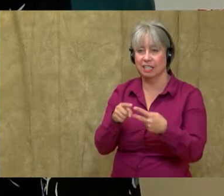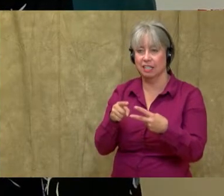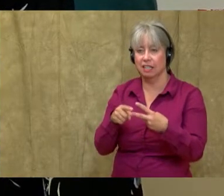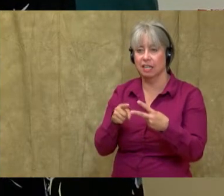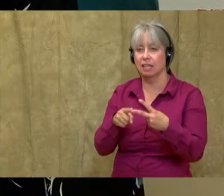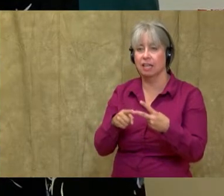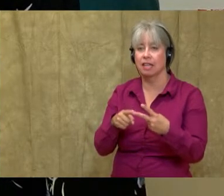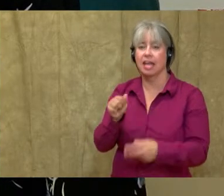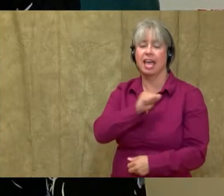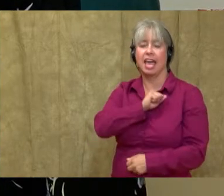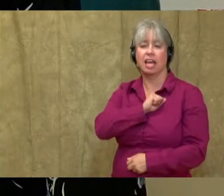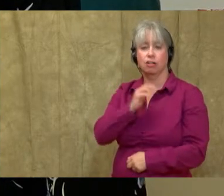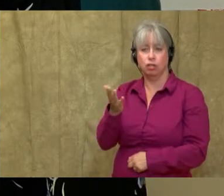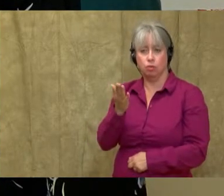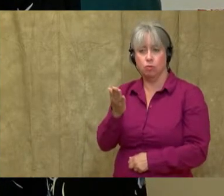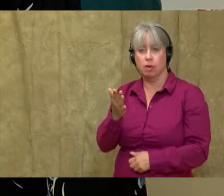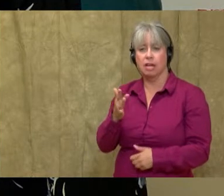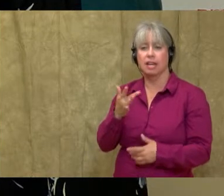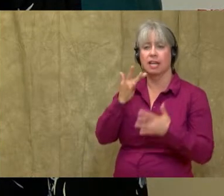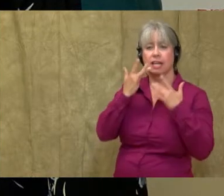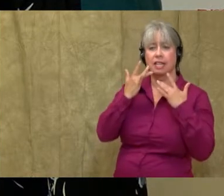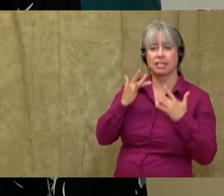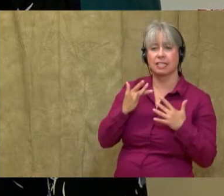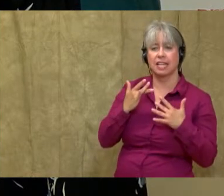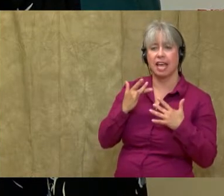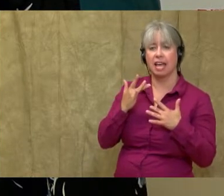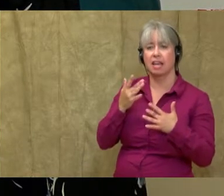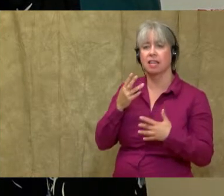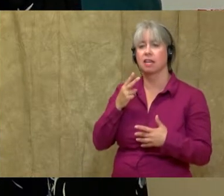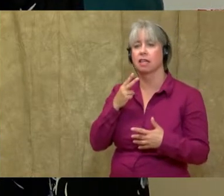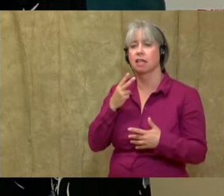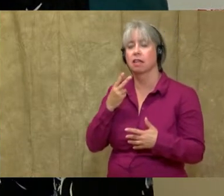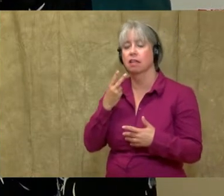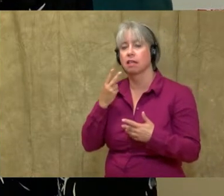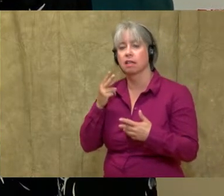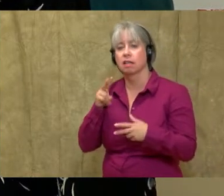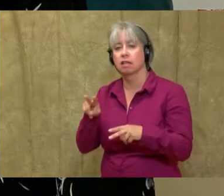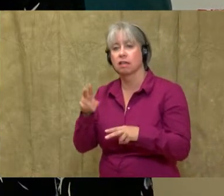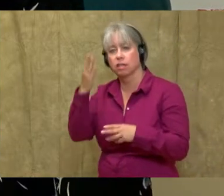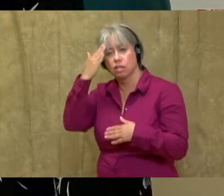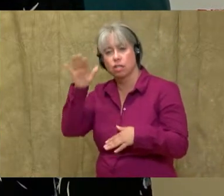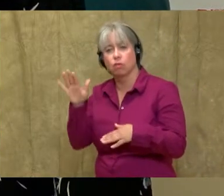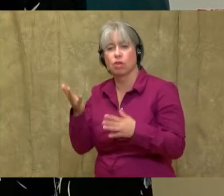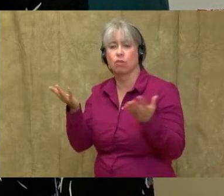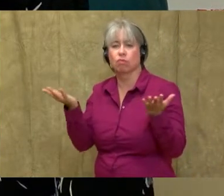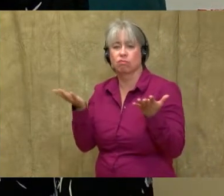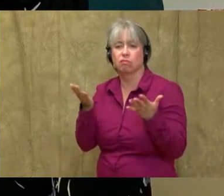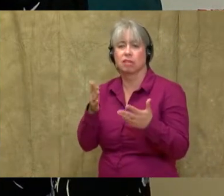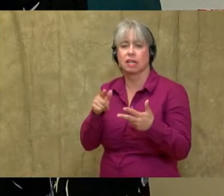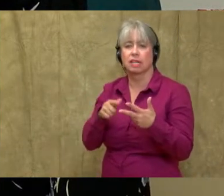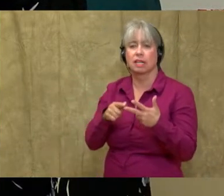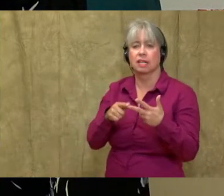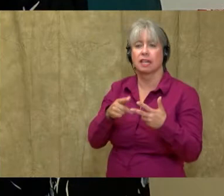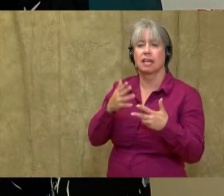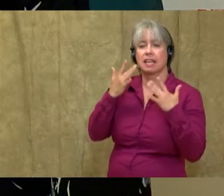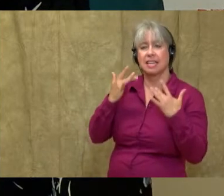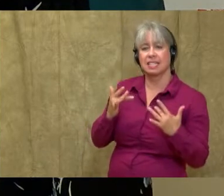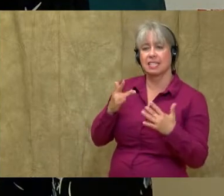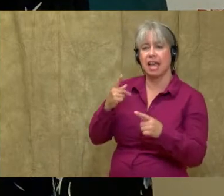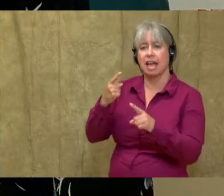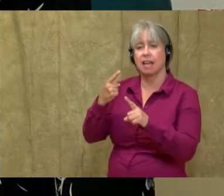A sad, uncertain outlook. B, a sad but optimistic outlook. Or C, a